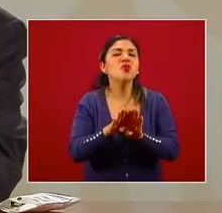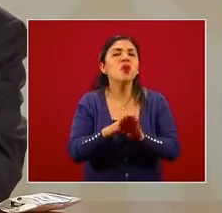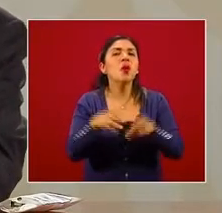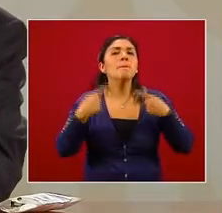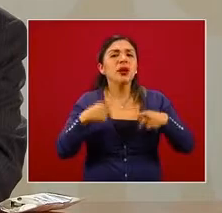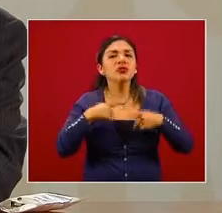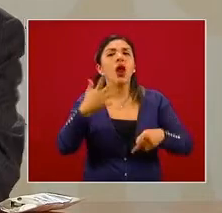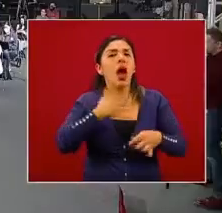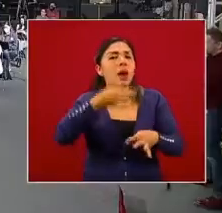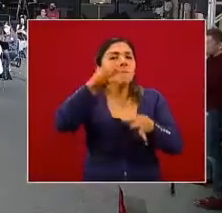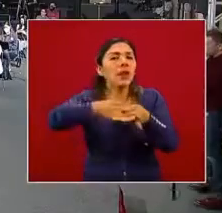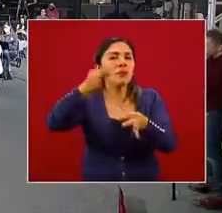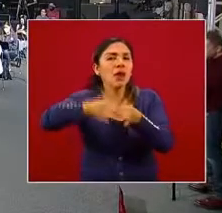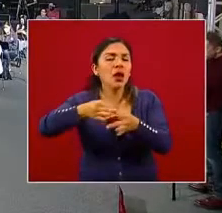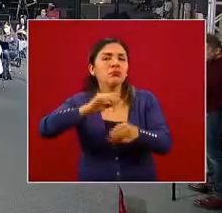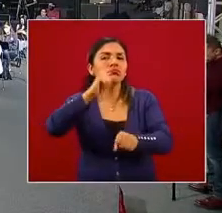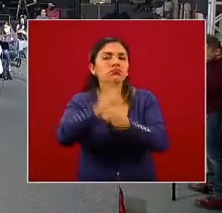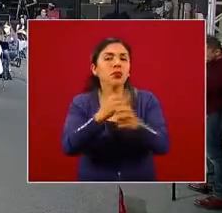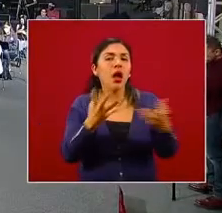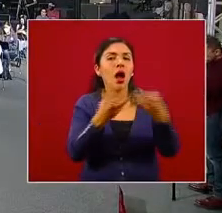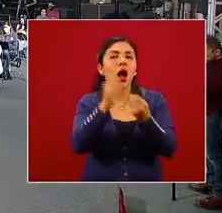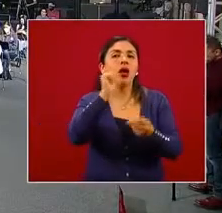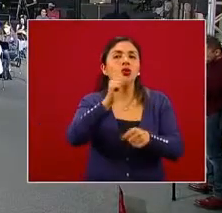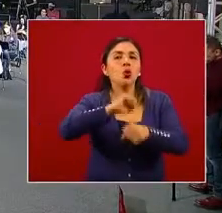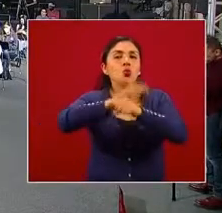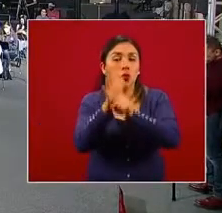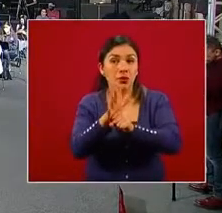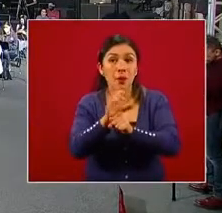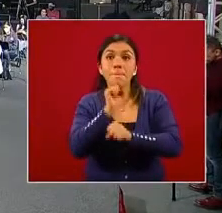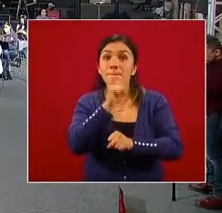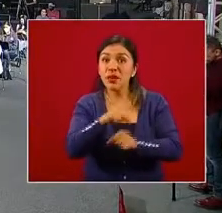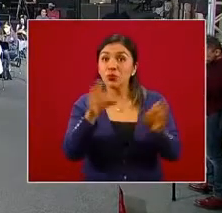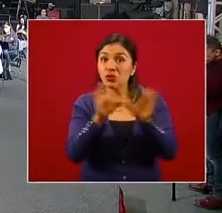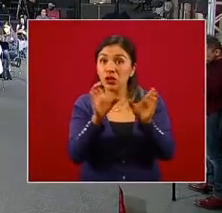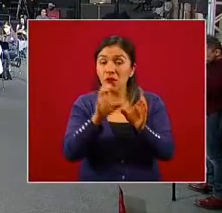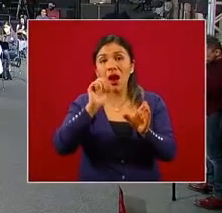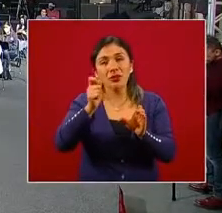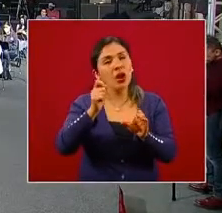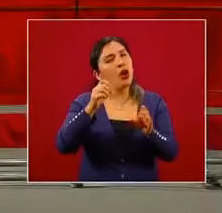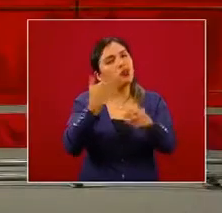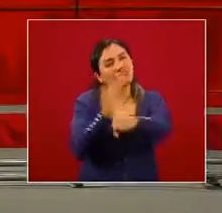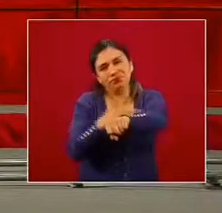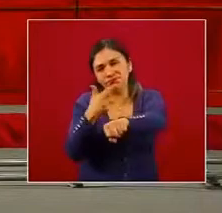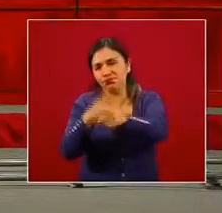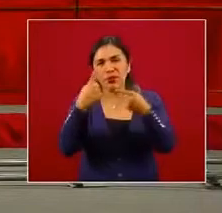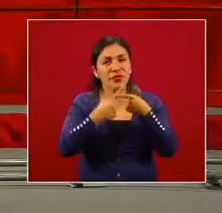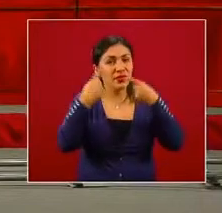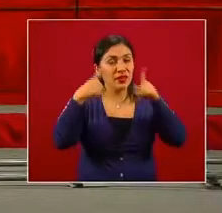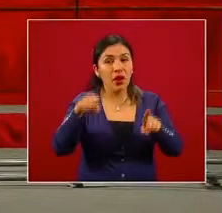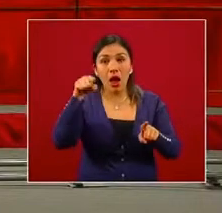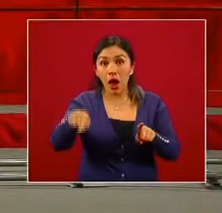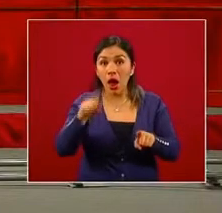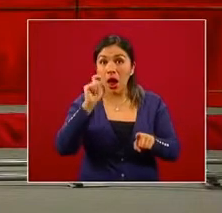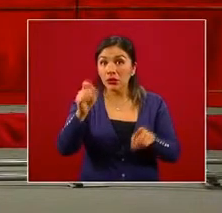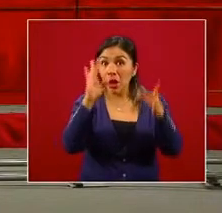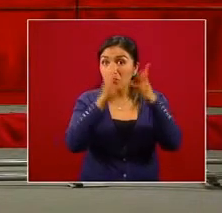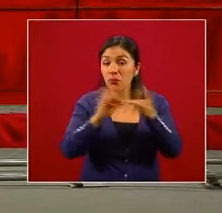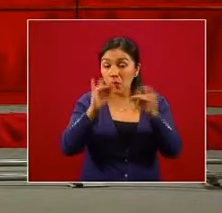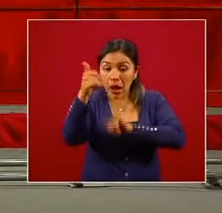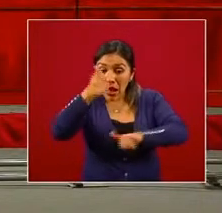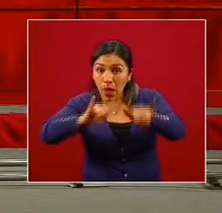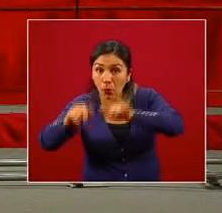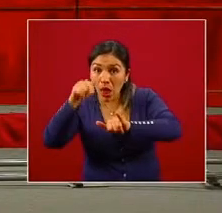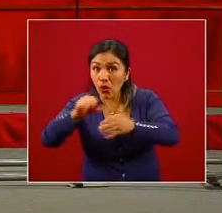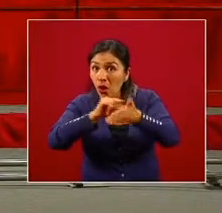are cases that we do have confirmed, but we haven't registered them on the fatality rate index. So